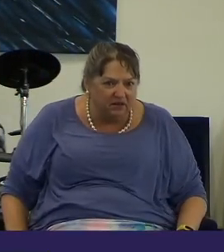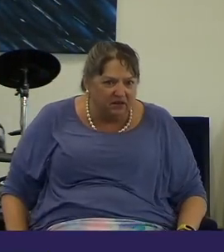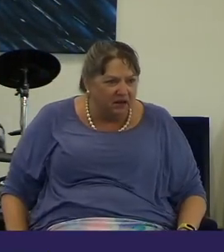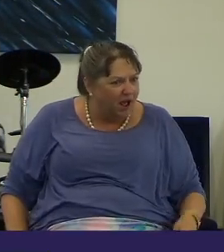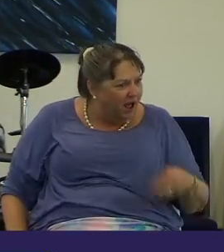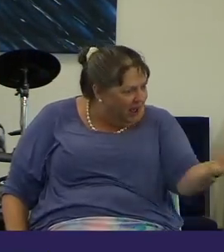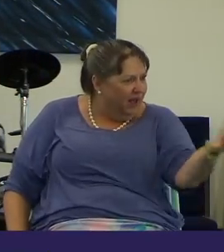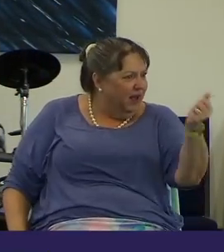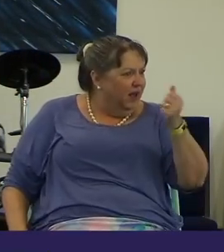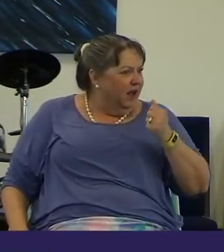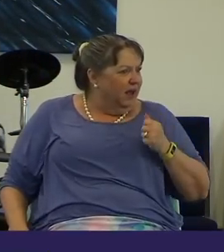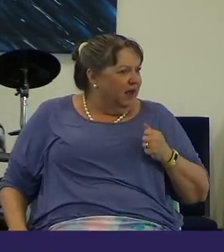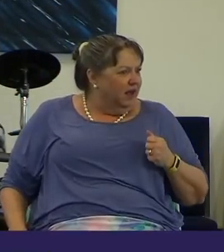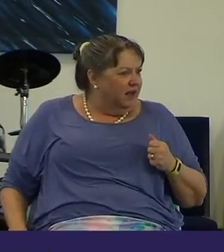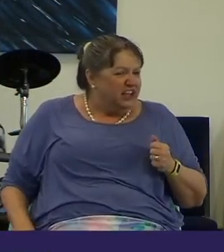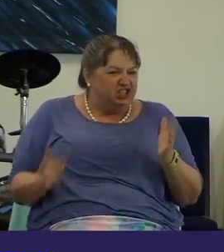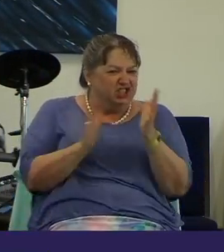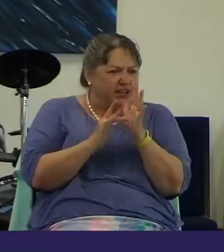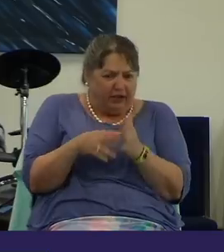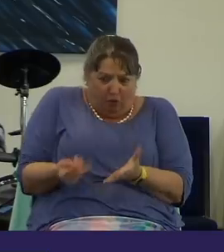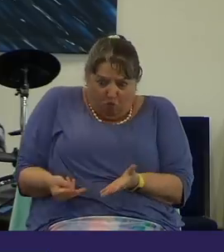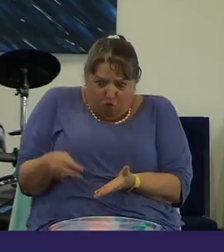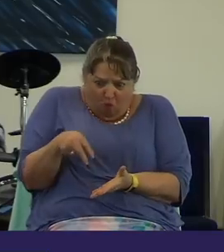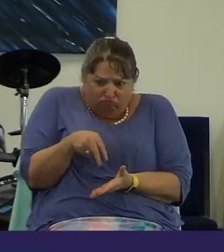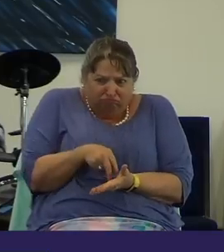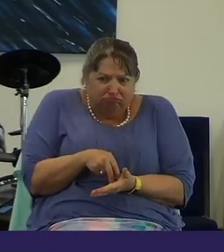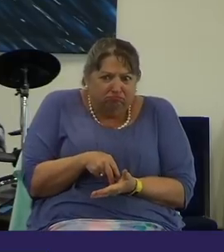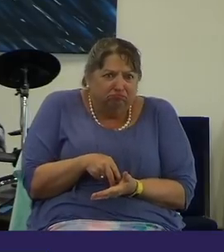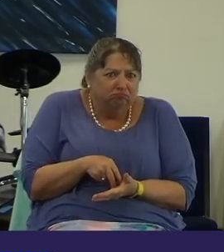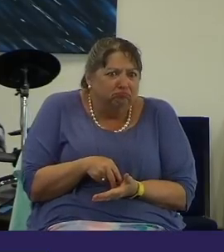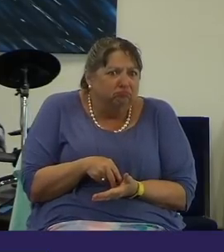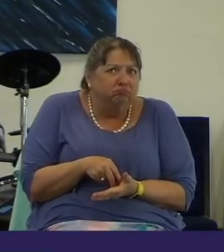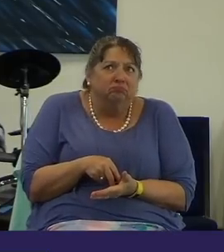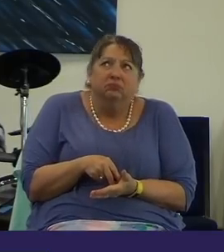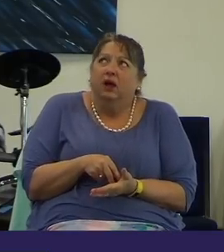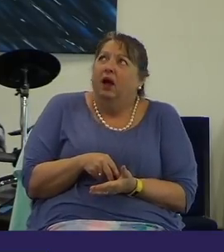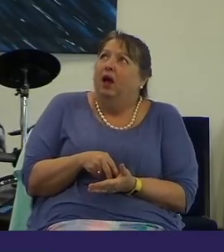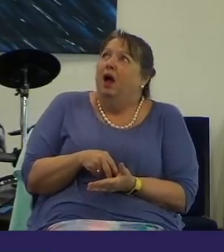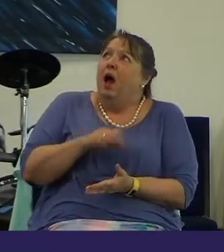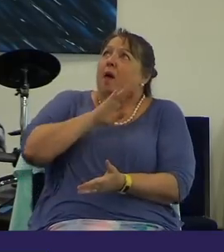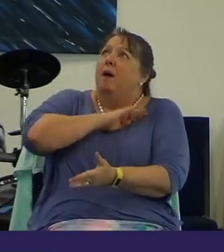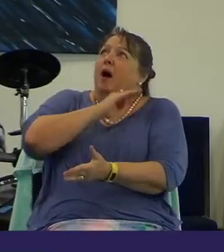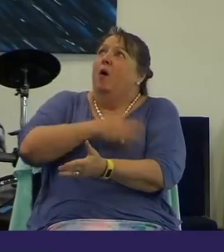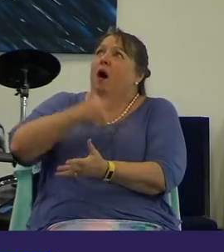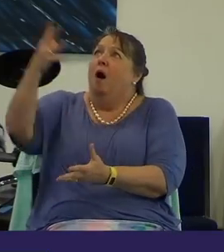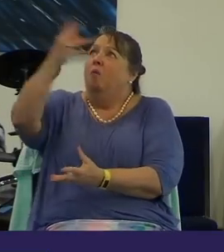entered and rose from the dead, the power of God resting upon him. Church, let me say this.